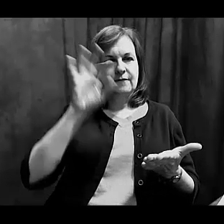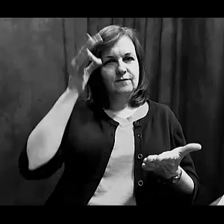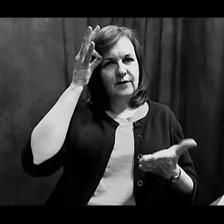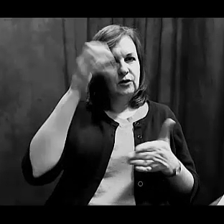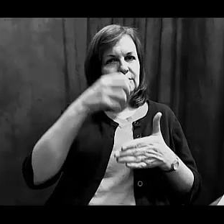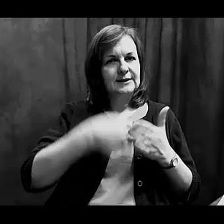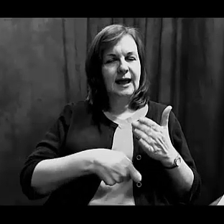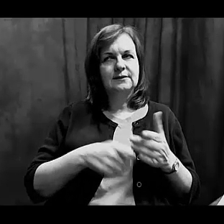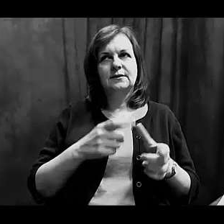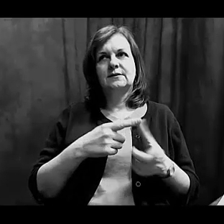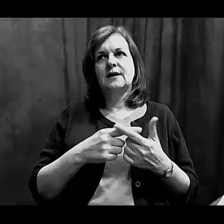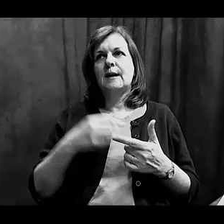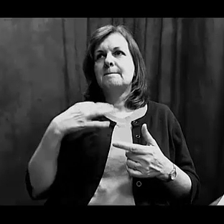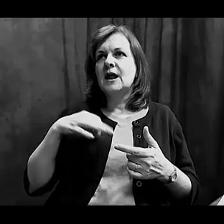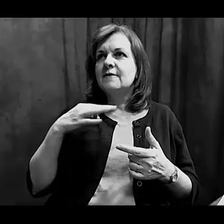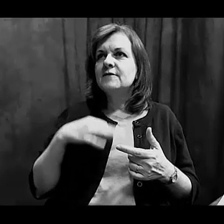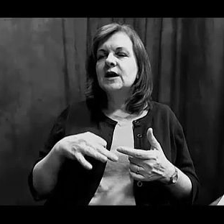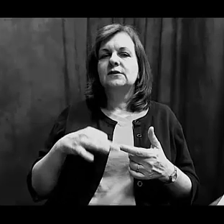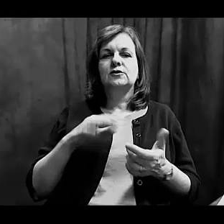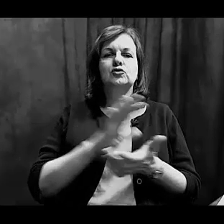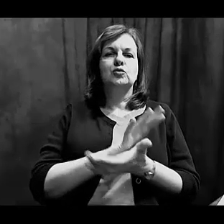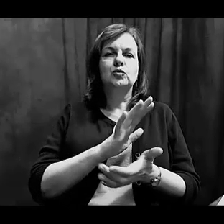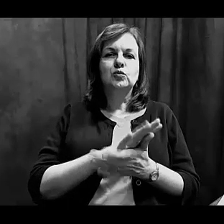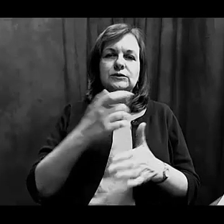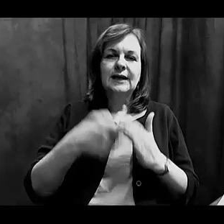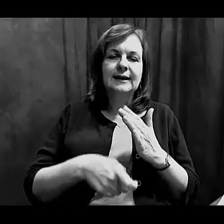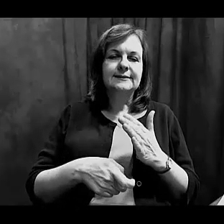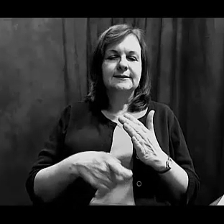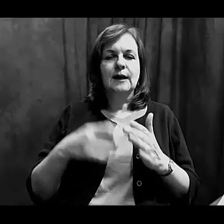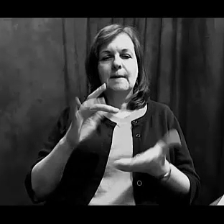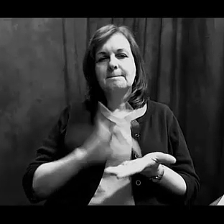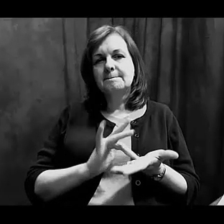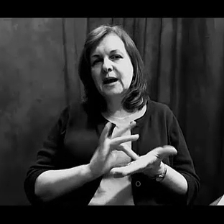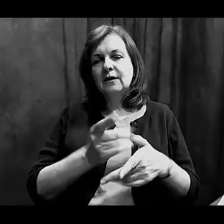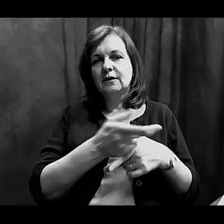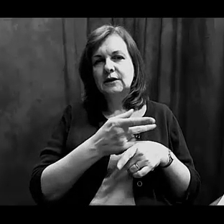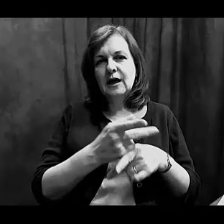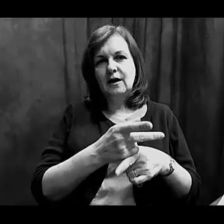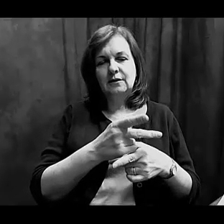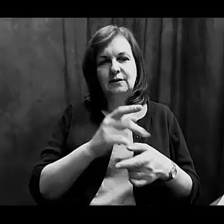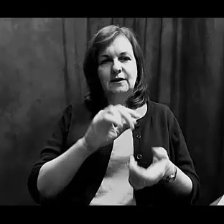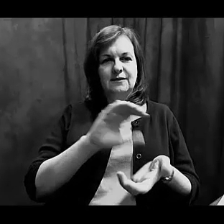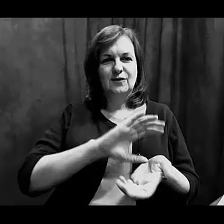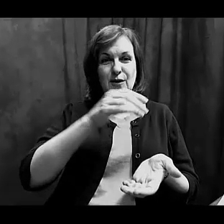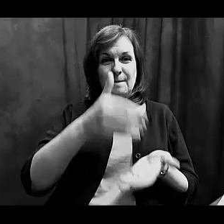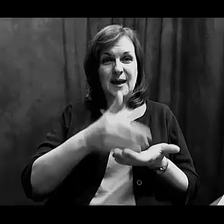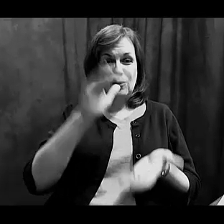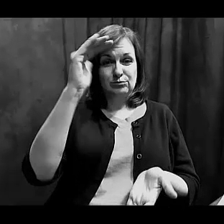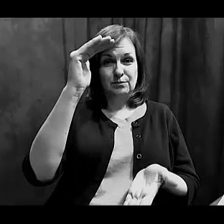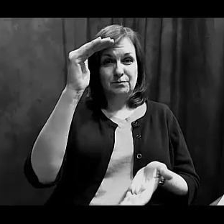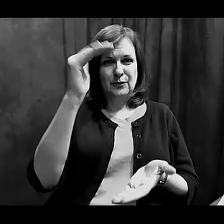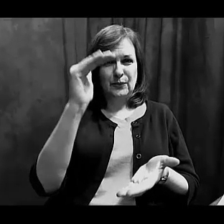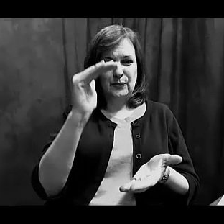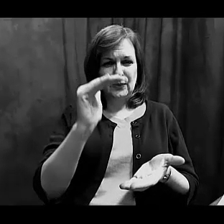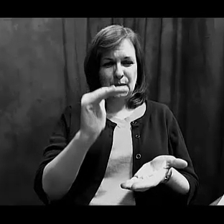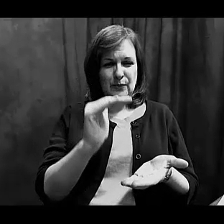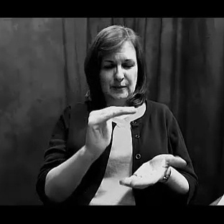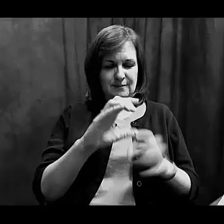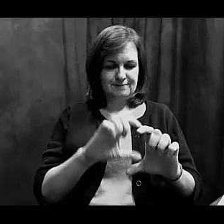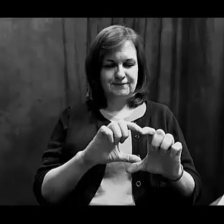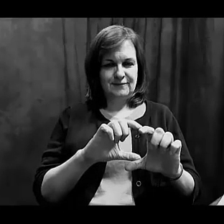into local taxes, into school taxes, into your benefits, into your retirement, into your medical care, in the